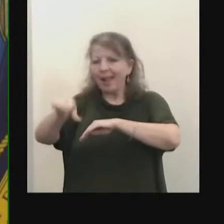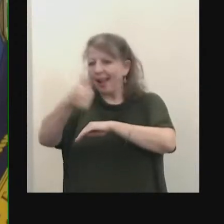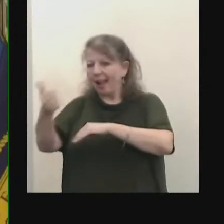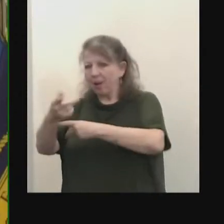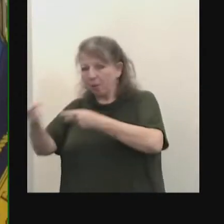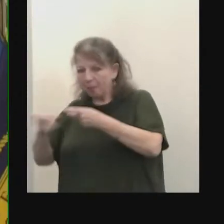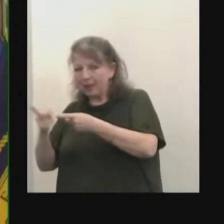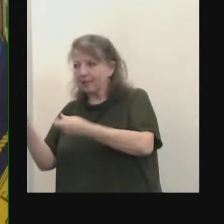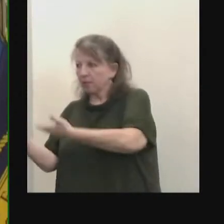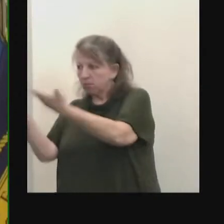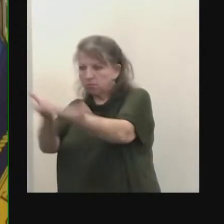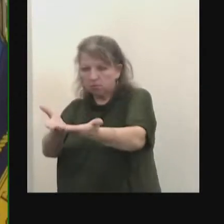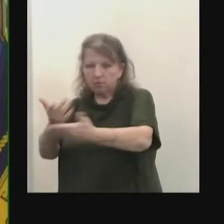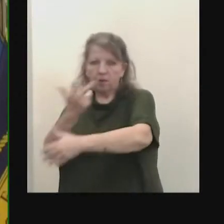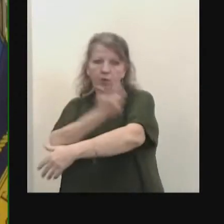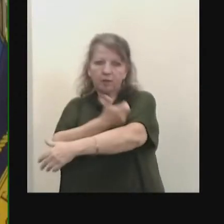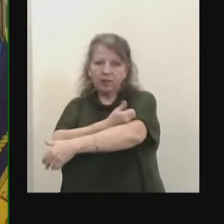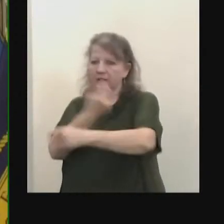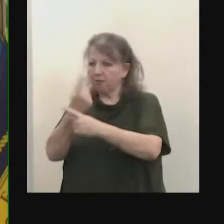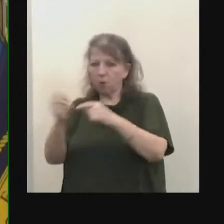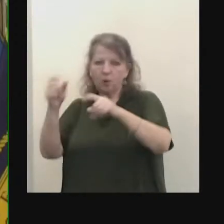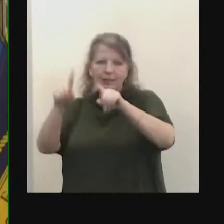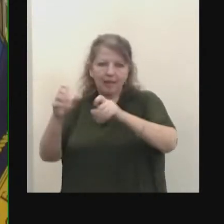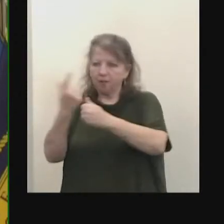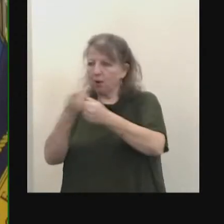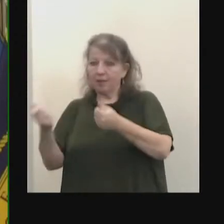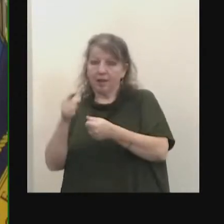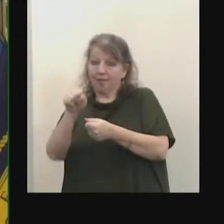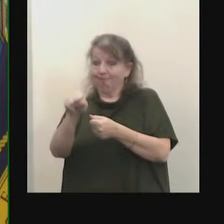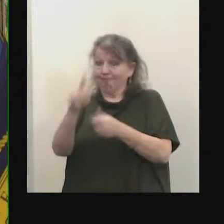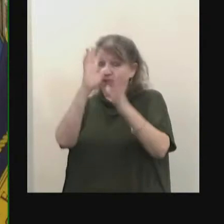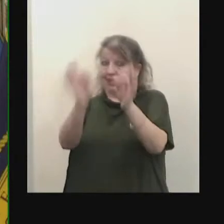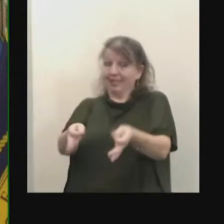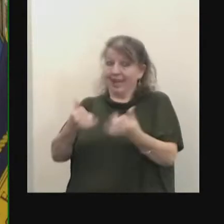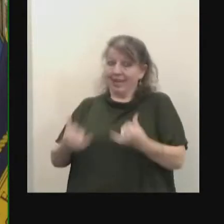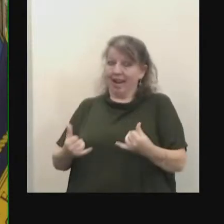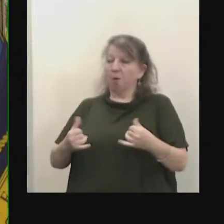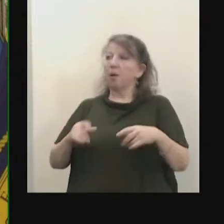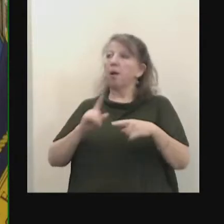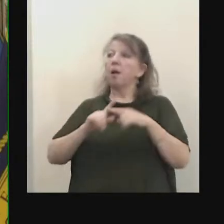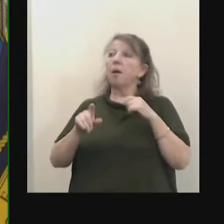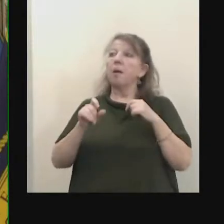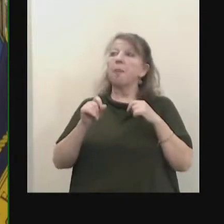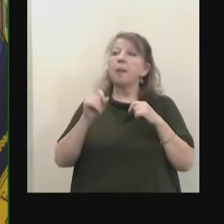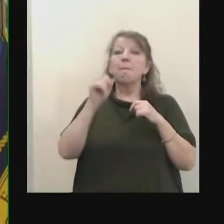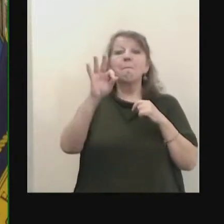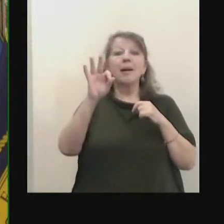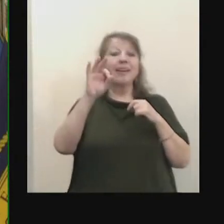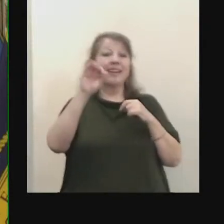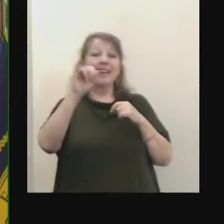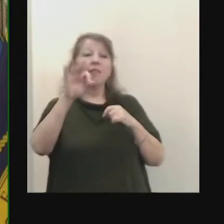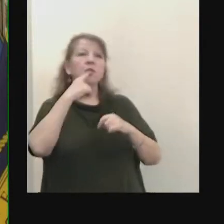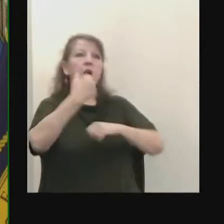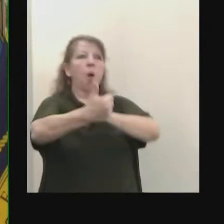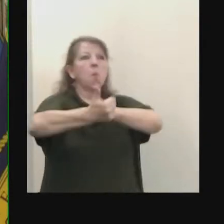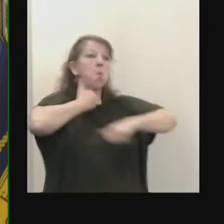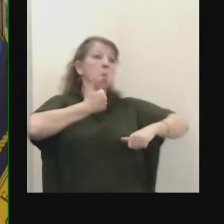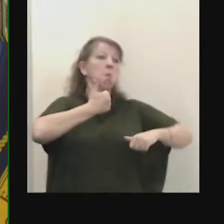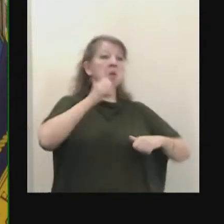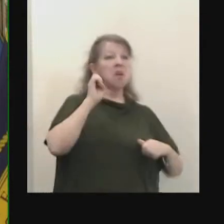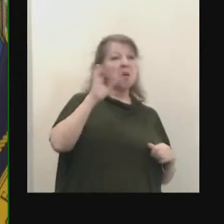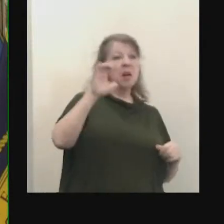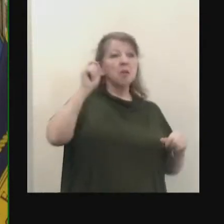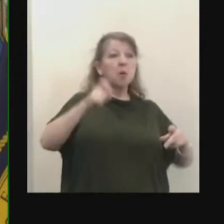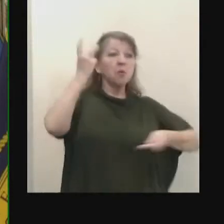now in the school district's hands as to whether or not they take them up on it. But any accusation that the county is the one that should be doing it is completely